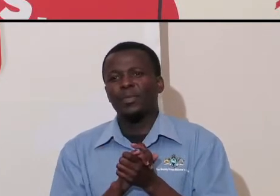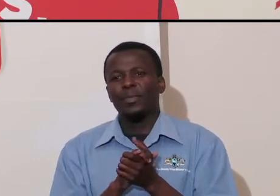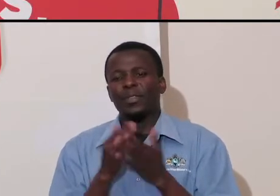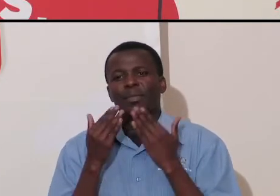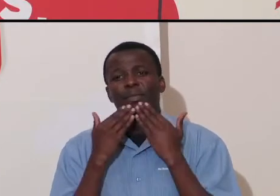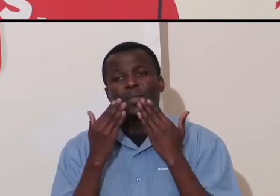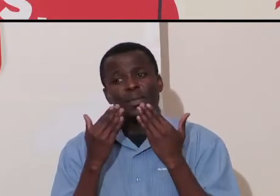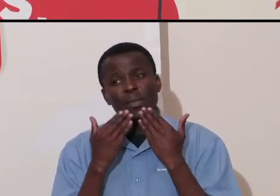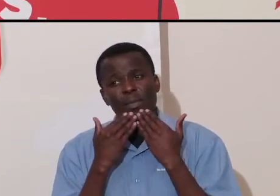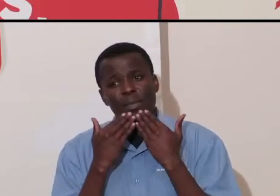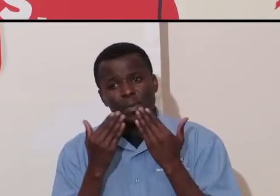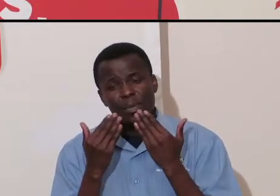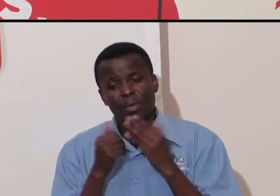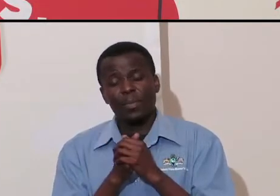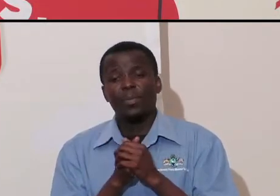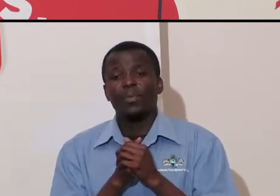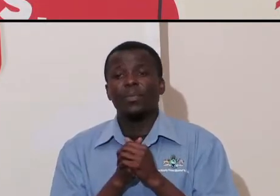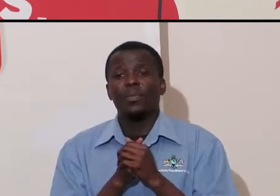Thank you so much.